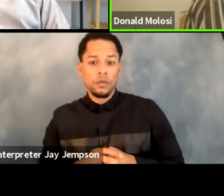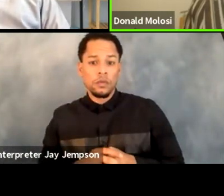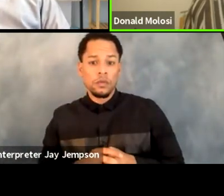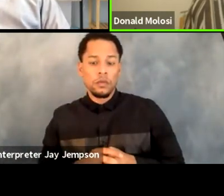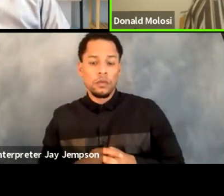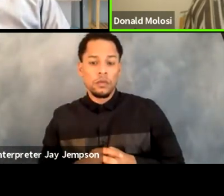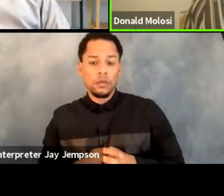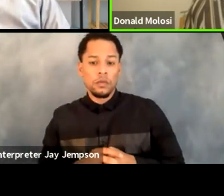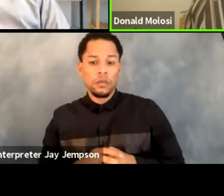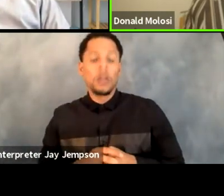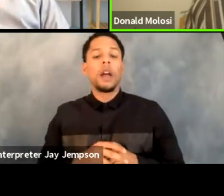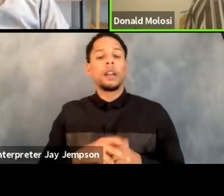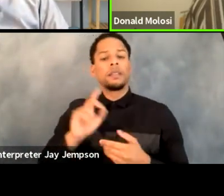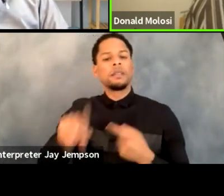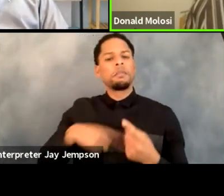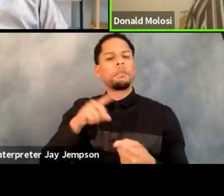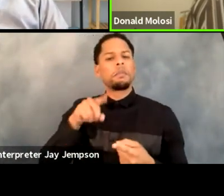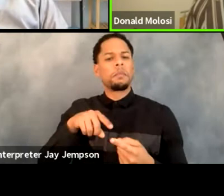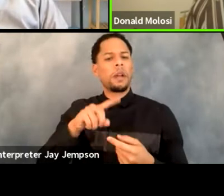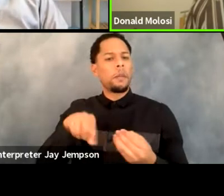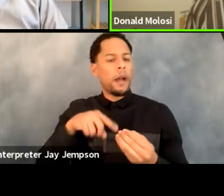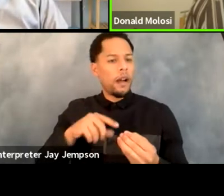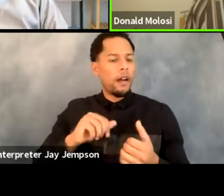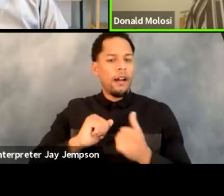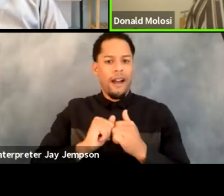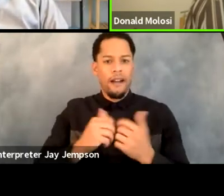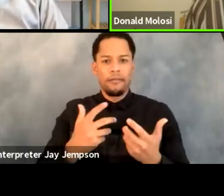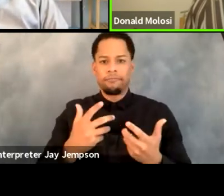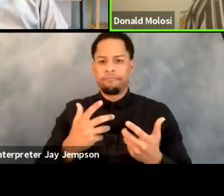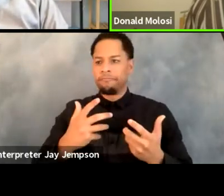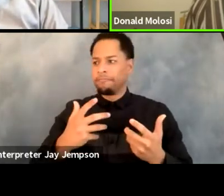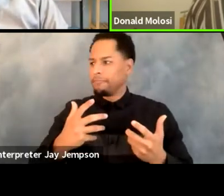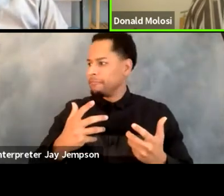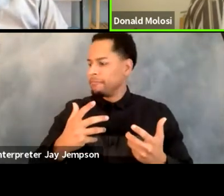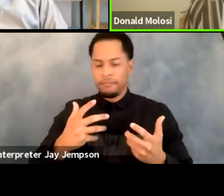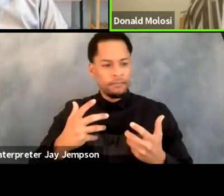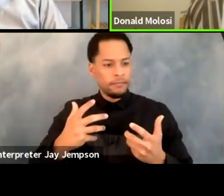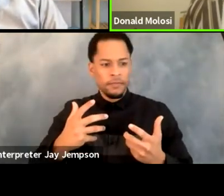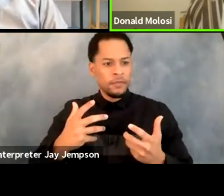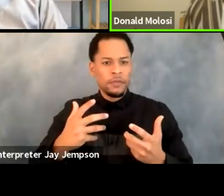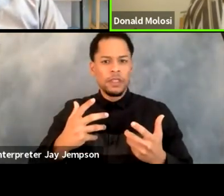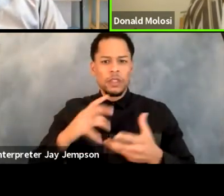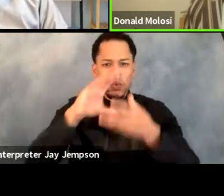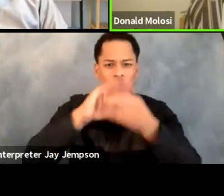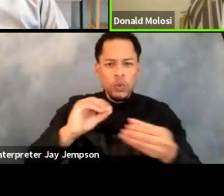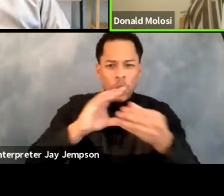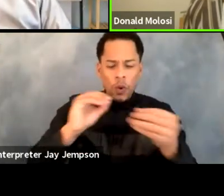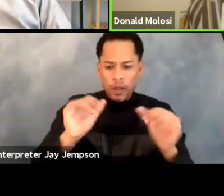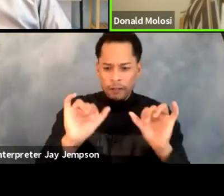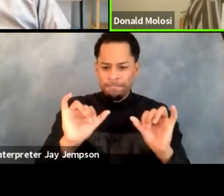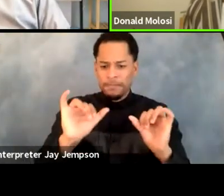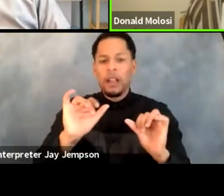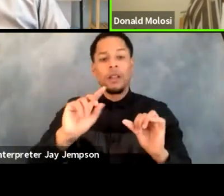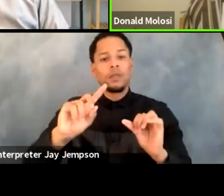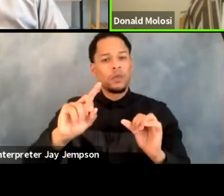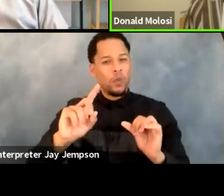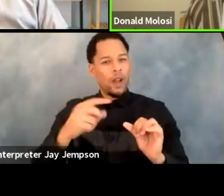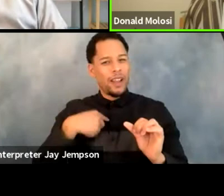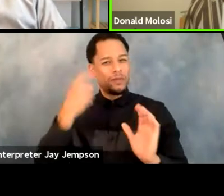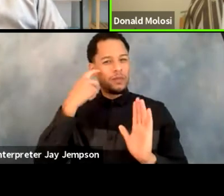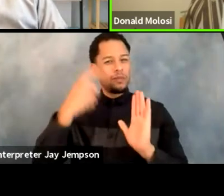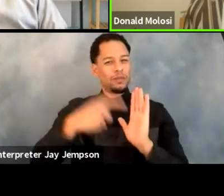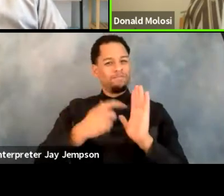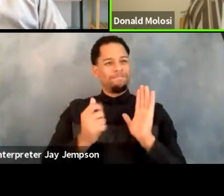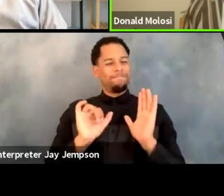experience in conversation with history. So I've had to sort of realize that as much as I'm writing something that I wanna sort of